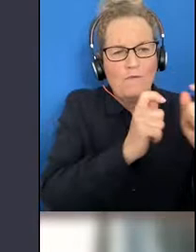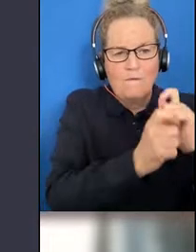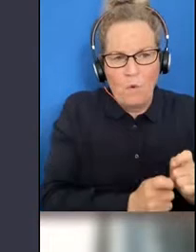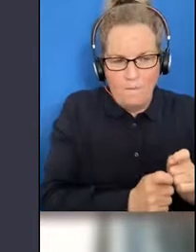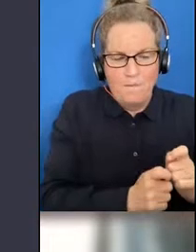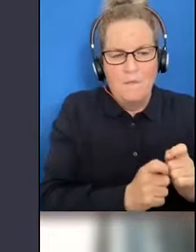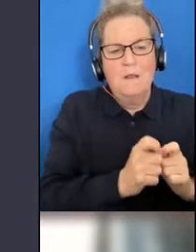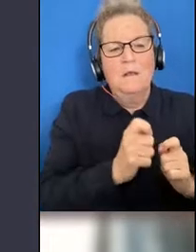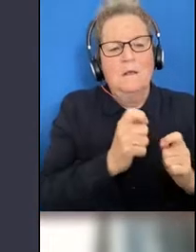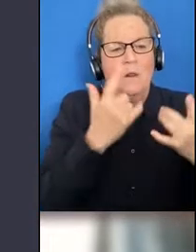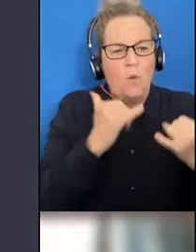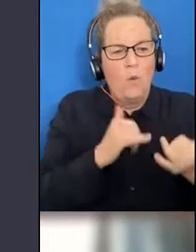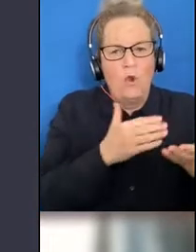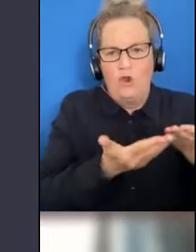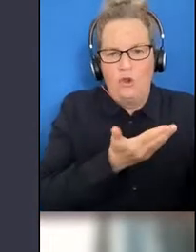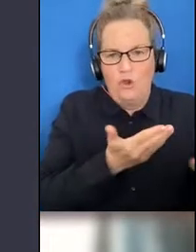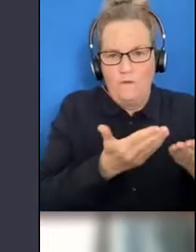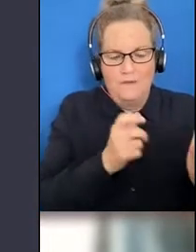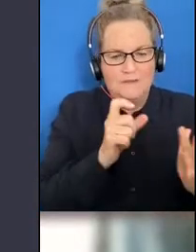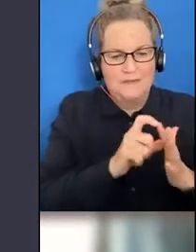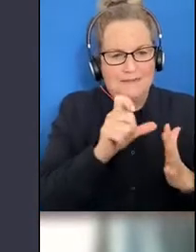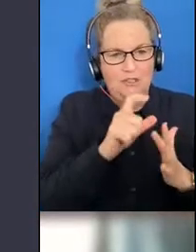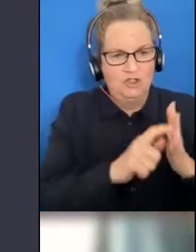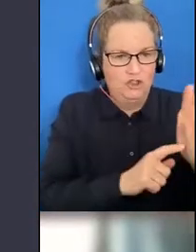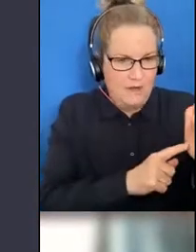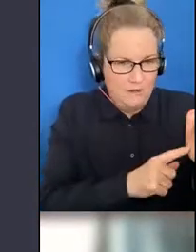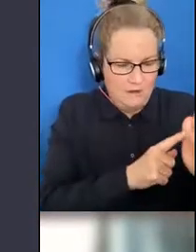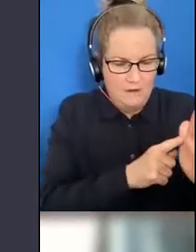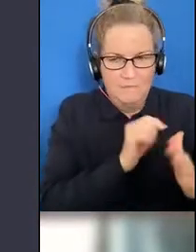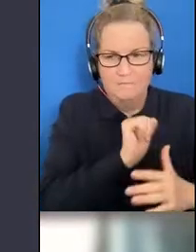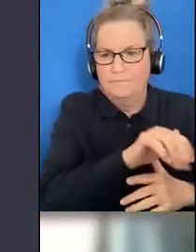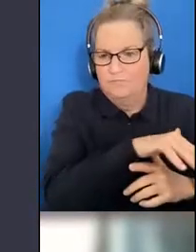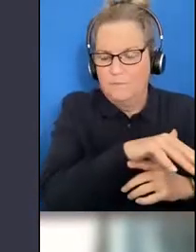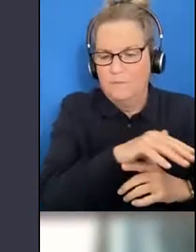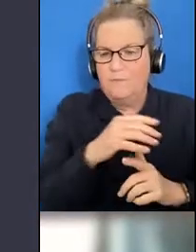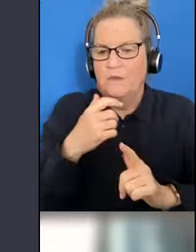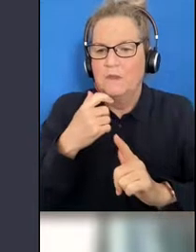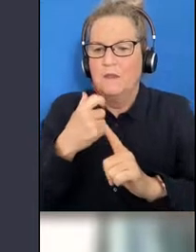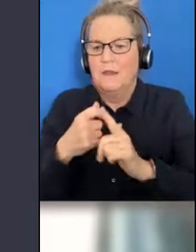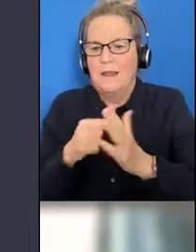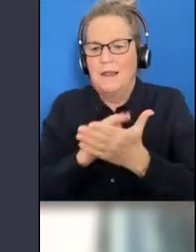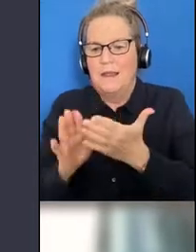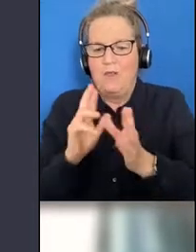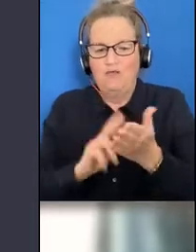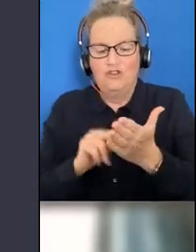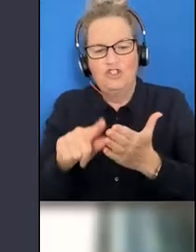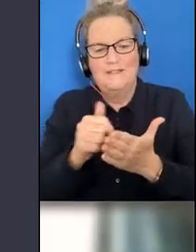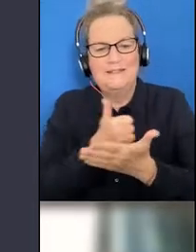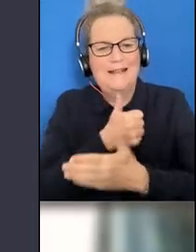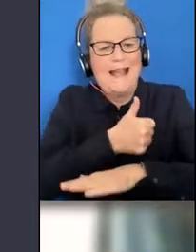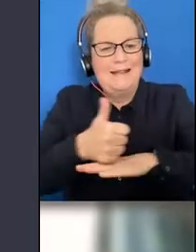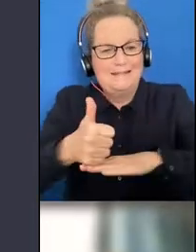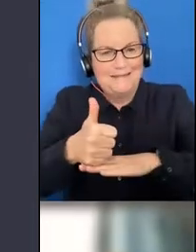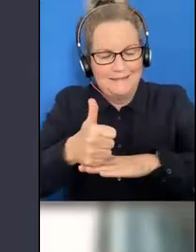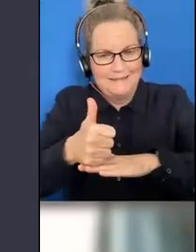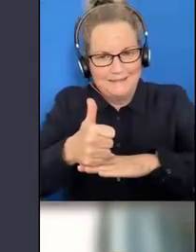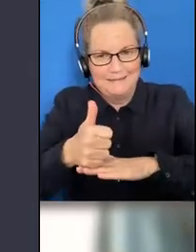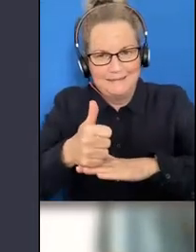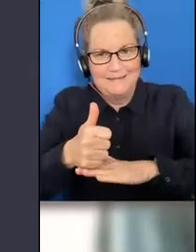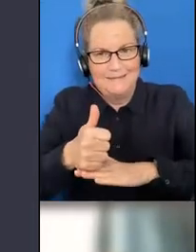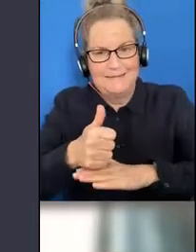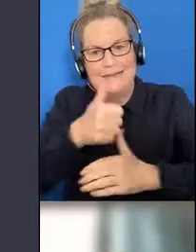at DCJ, Department of Communities and Justice. Catherine Tolner, the Acting Deputy Secretary of